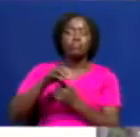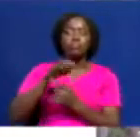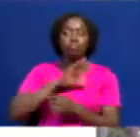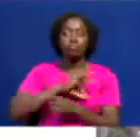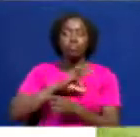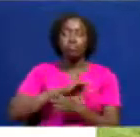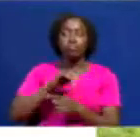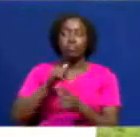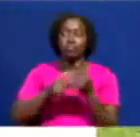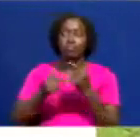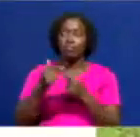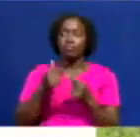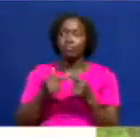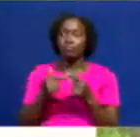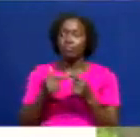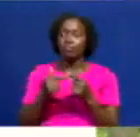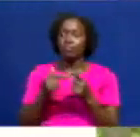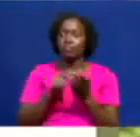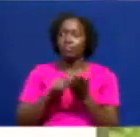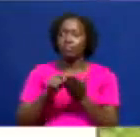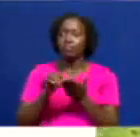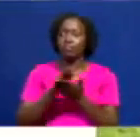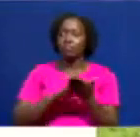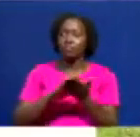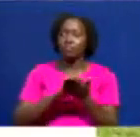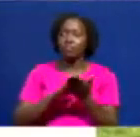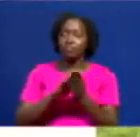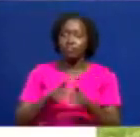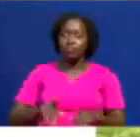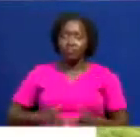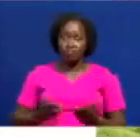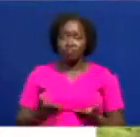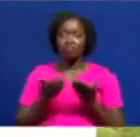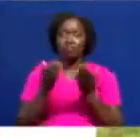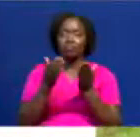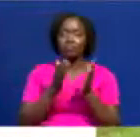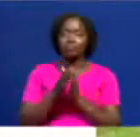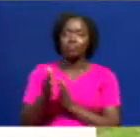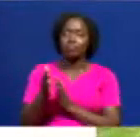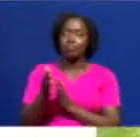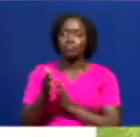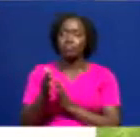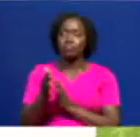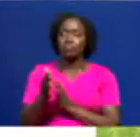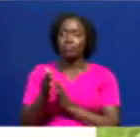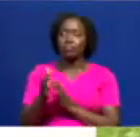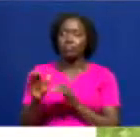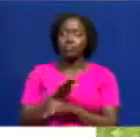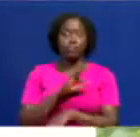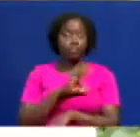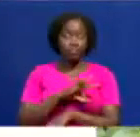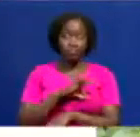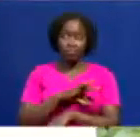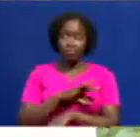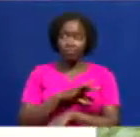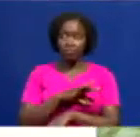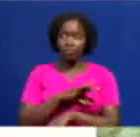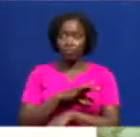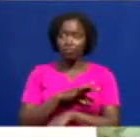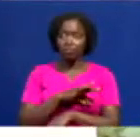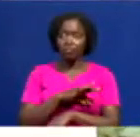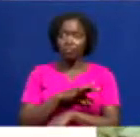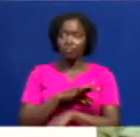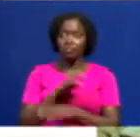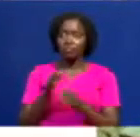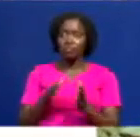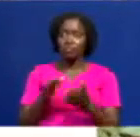that come with the 12 user rights, plantation establishment and livelihood improvement scheme, pelis being the most beneficial. CFAs are